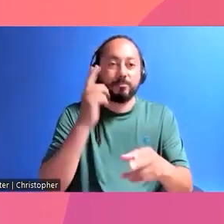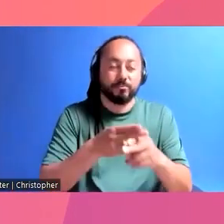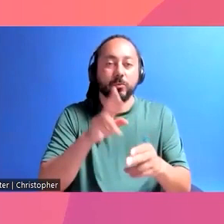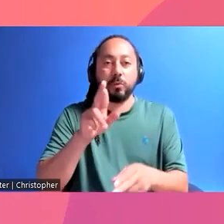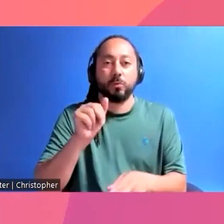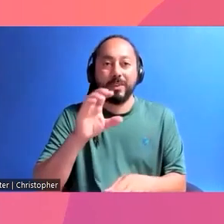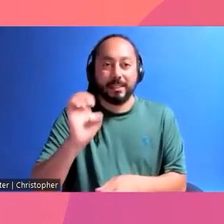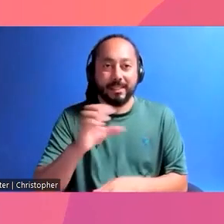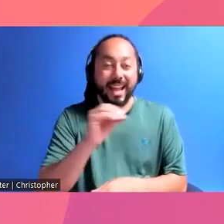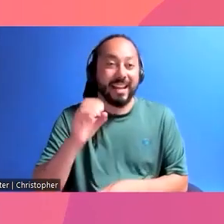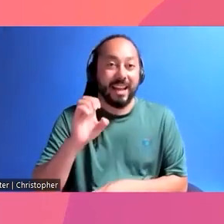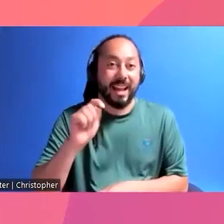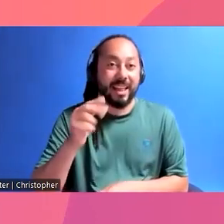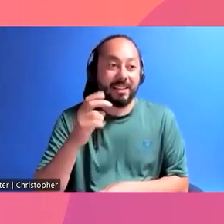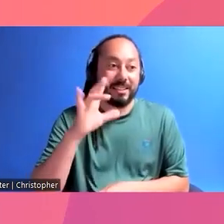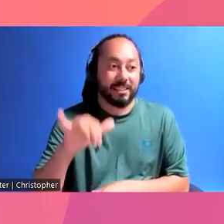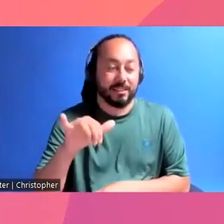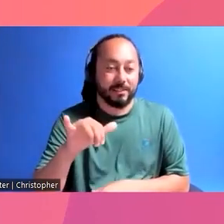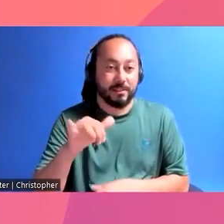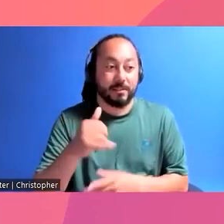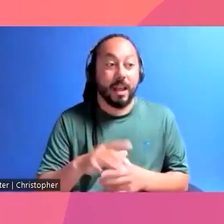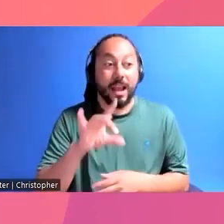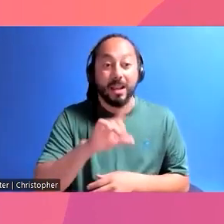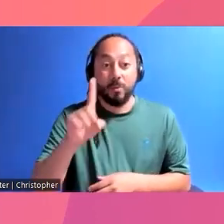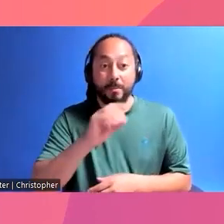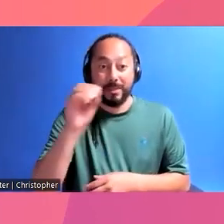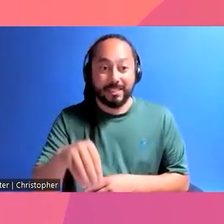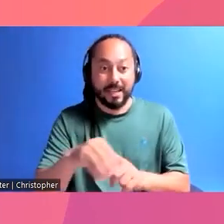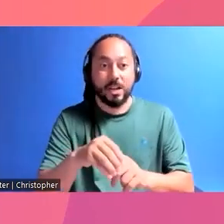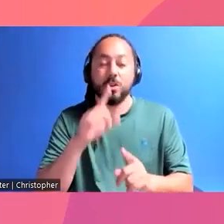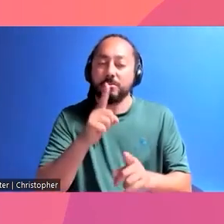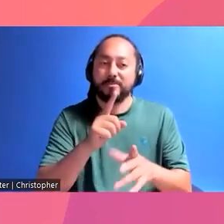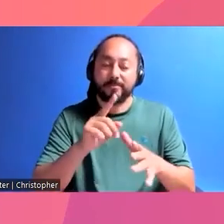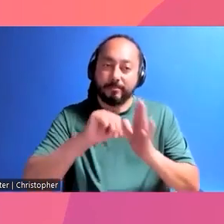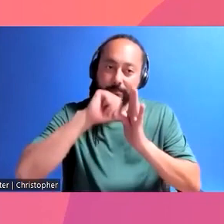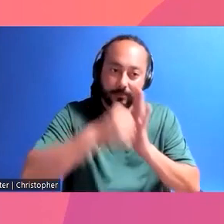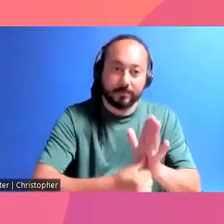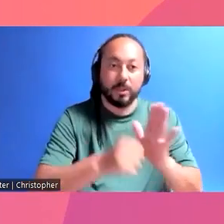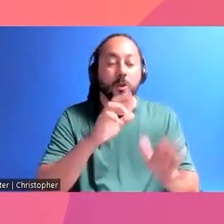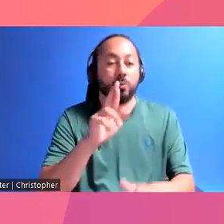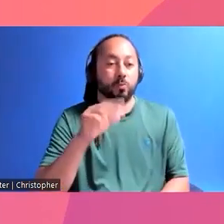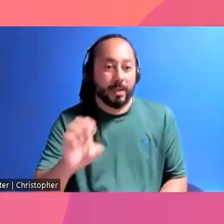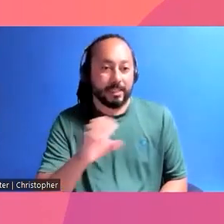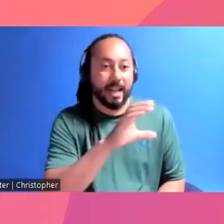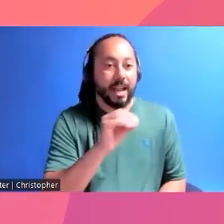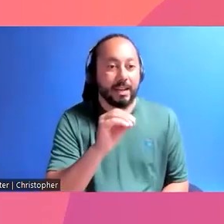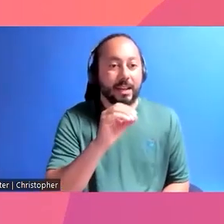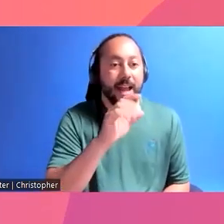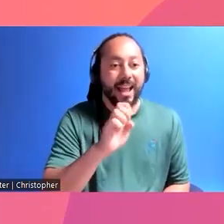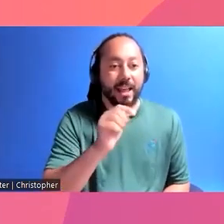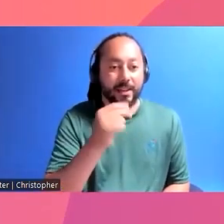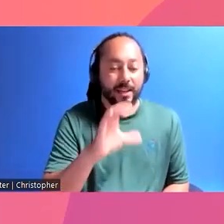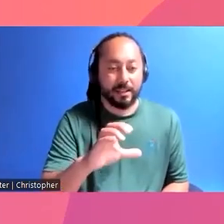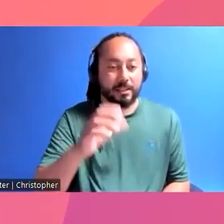of these article titles explicitly highlighted racial and ethnic disparities across TBI-related outcomes, such